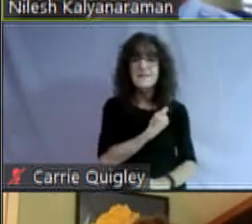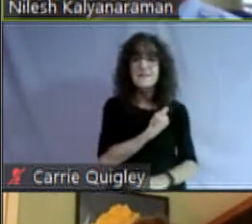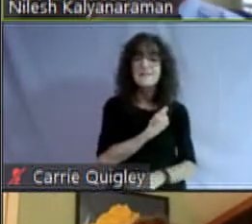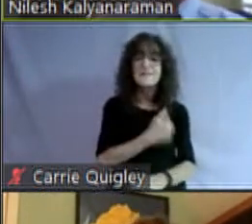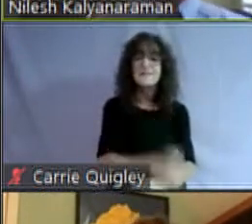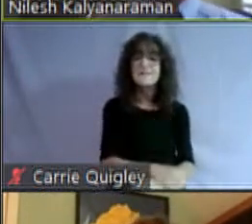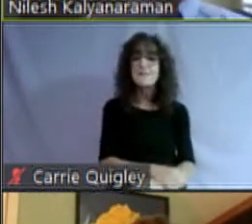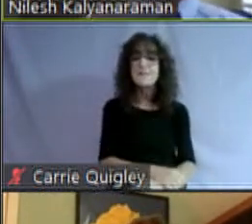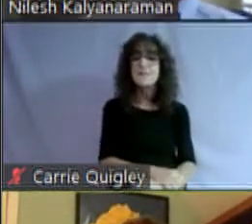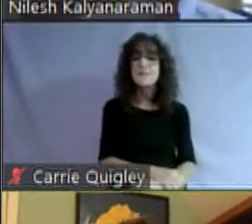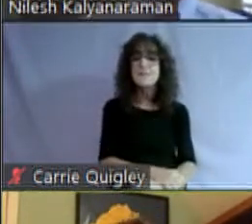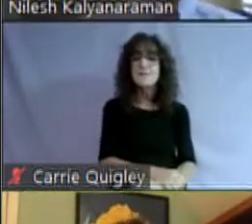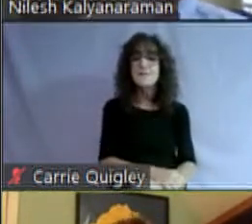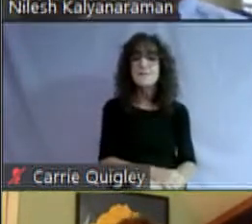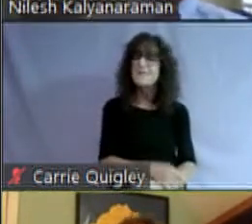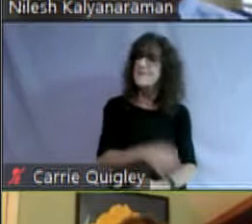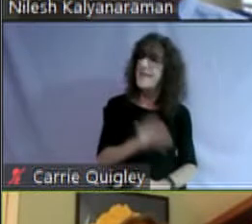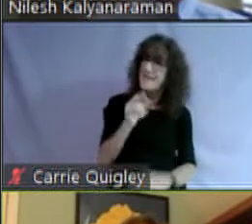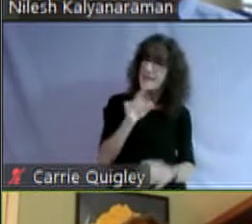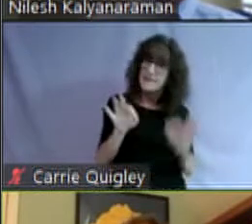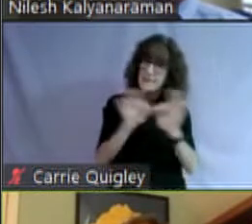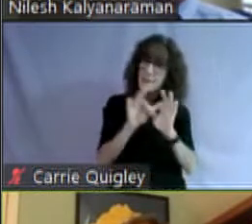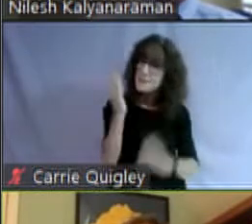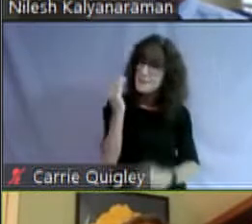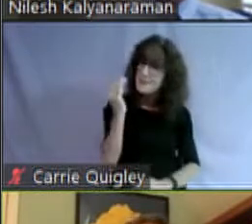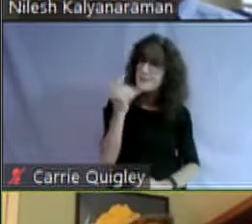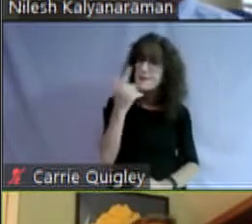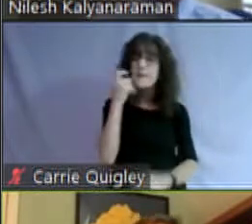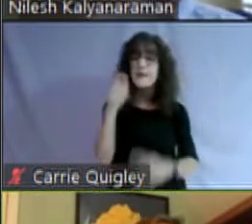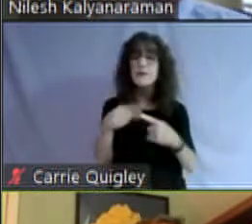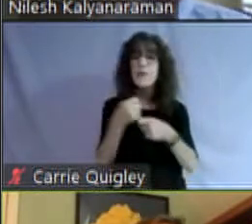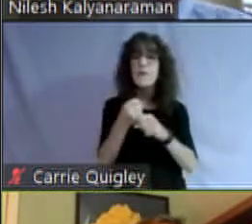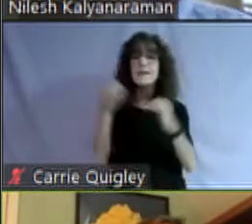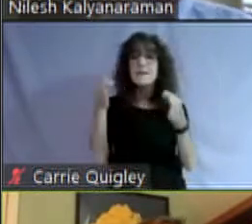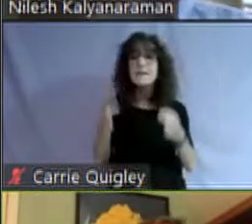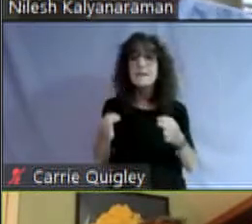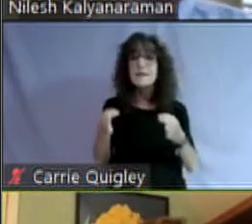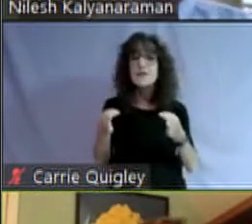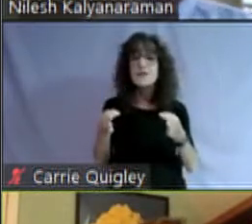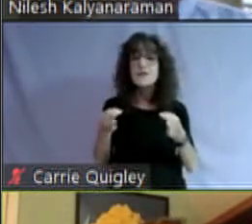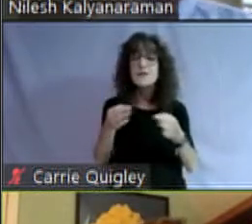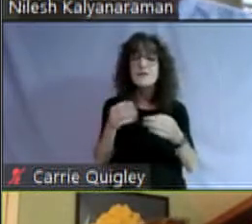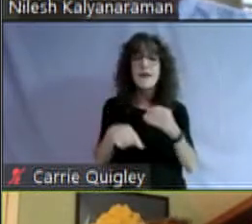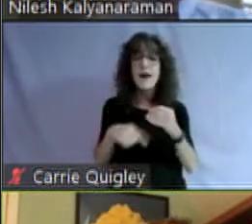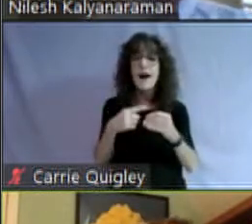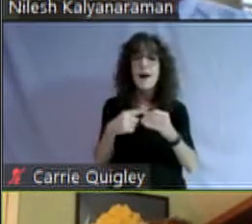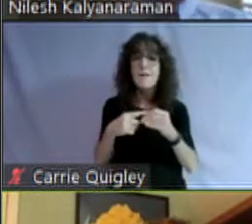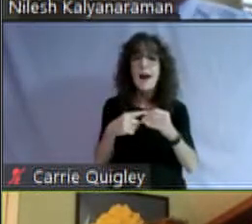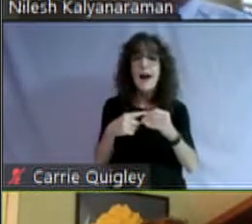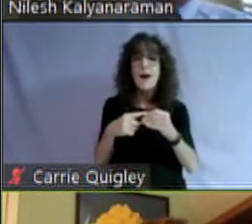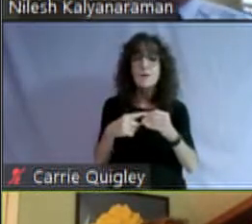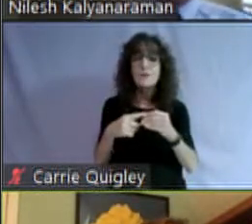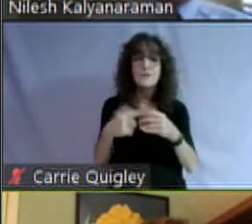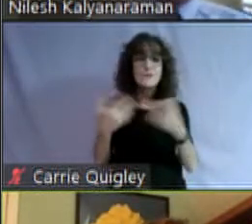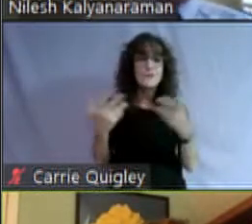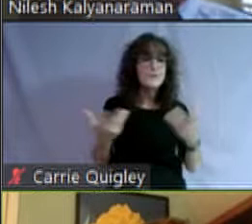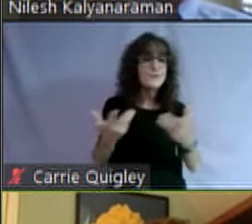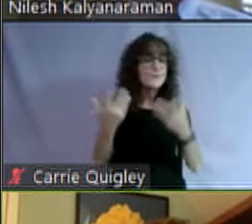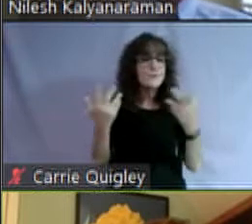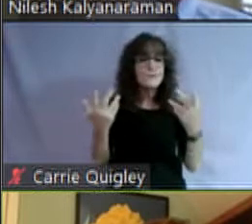trends. And this is important because when we make decisions about uh, where to